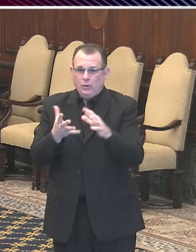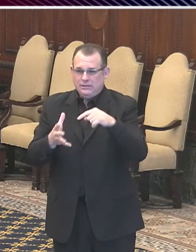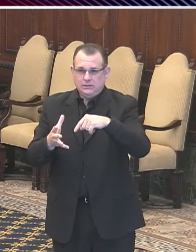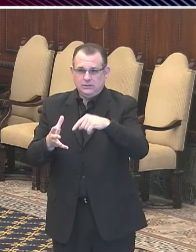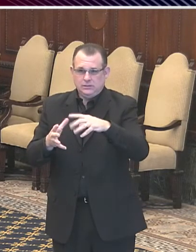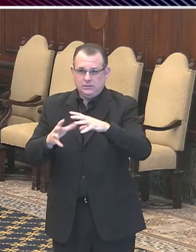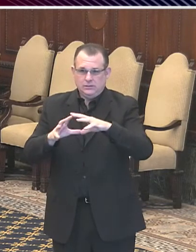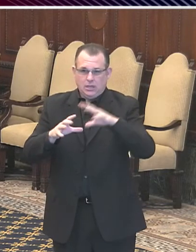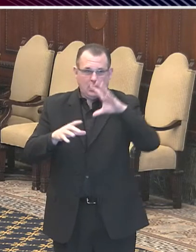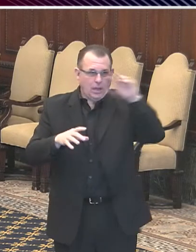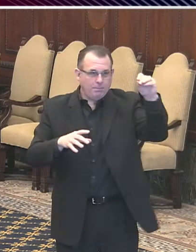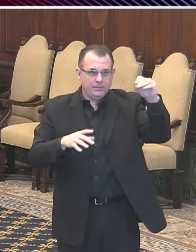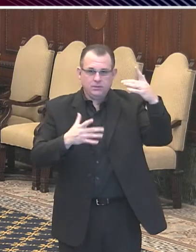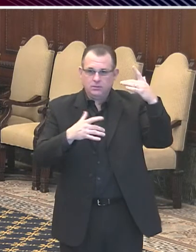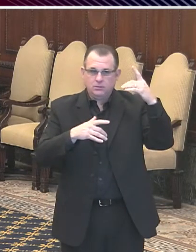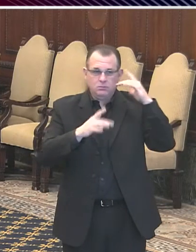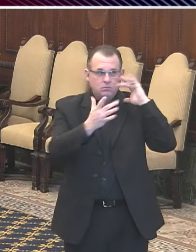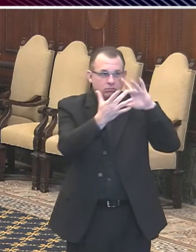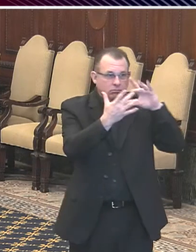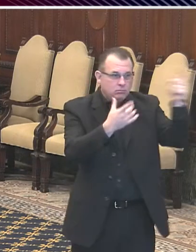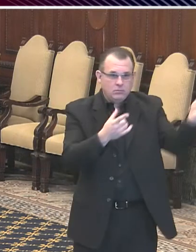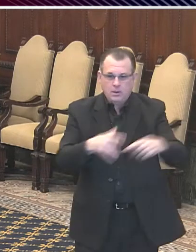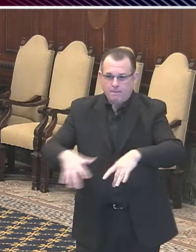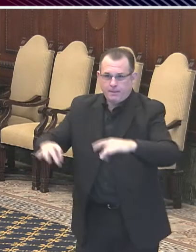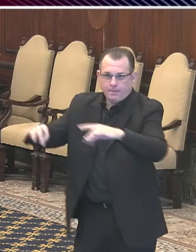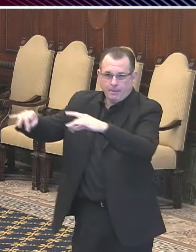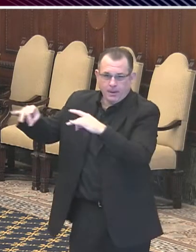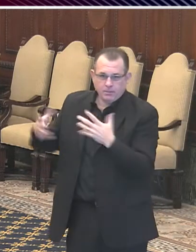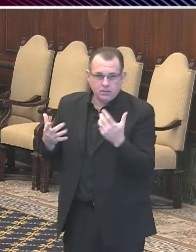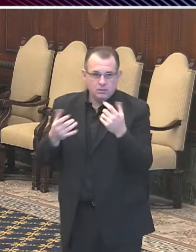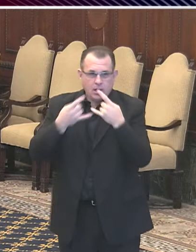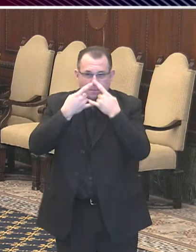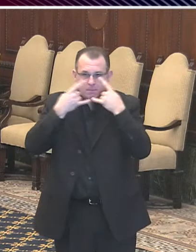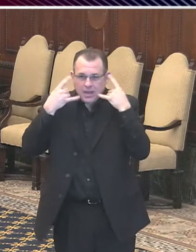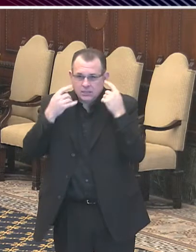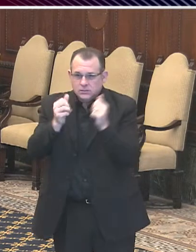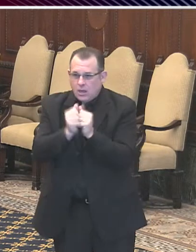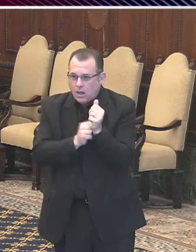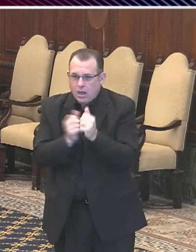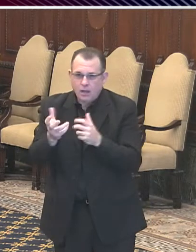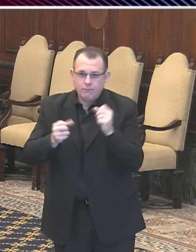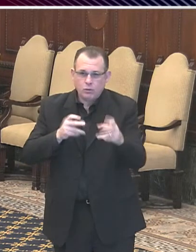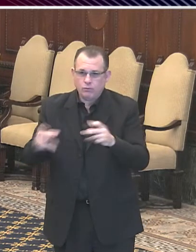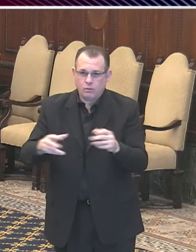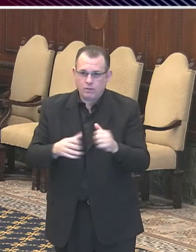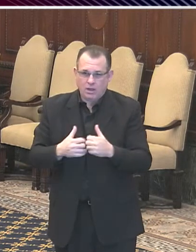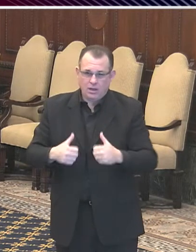away. If it was a paper mask that may have been discarded by a resident, I think that's a